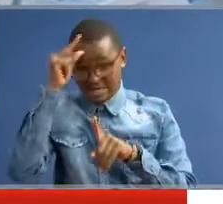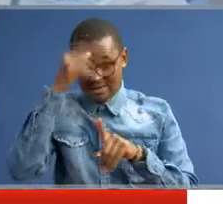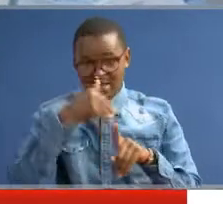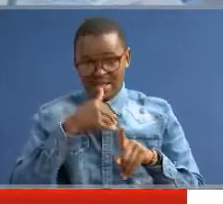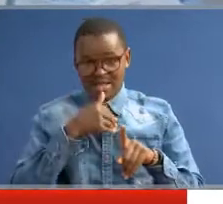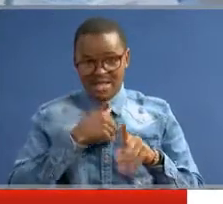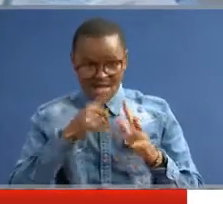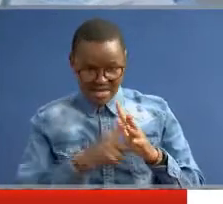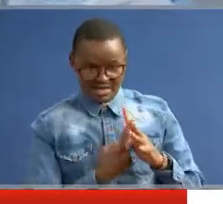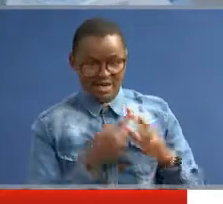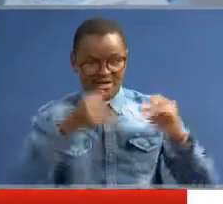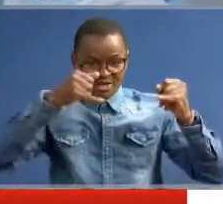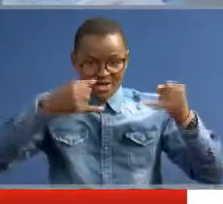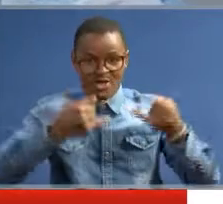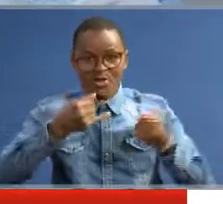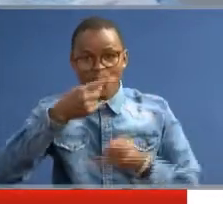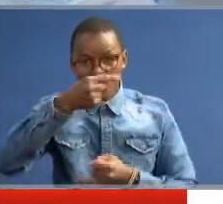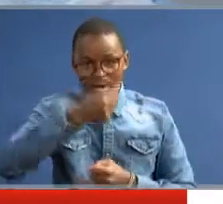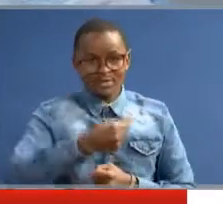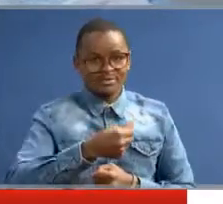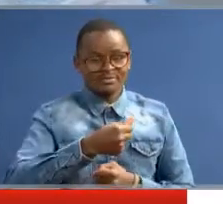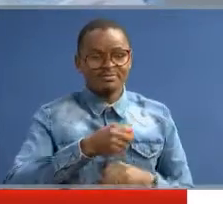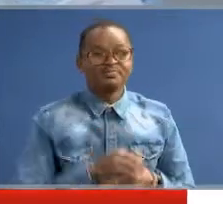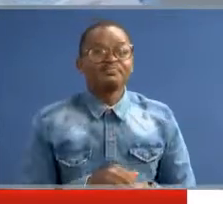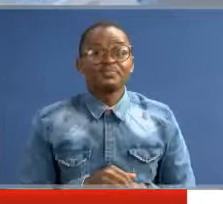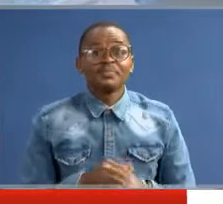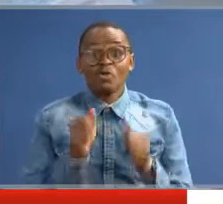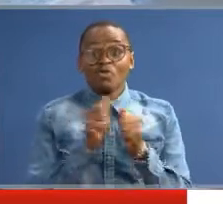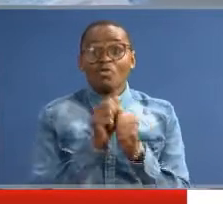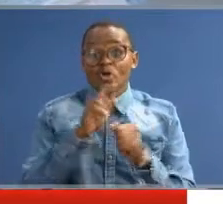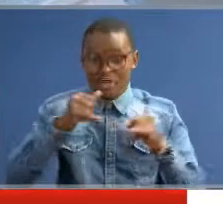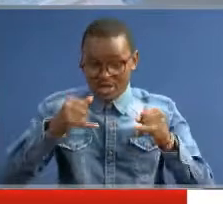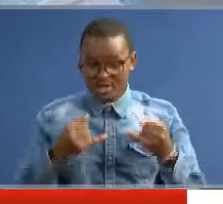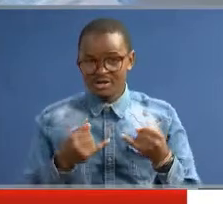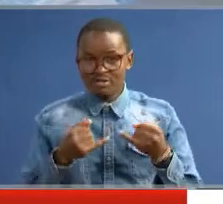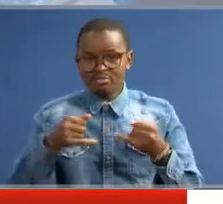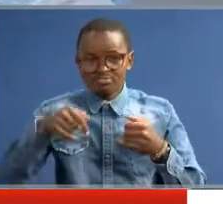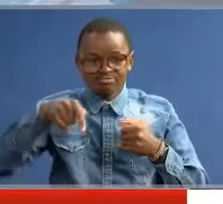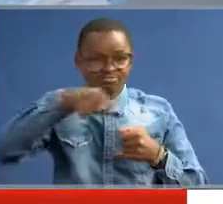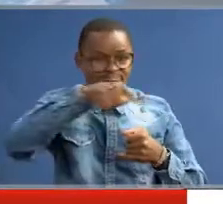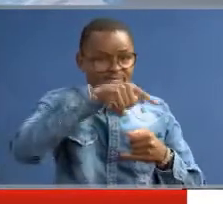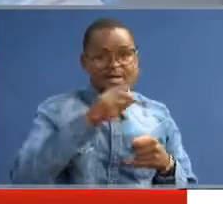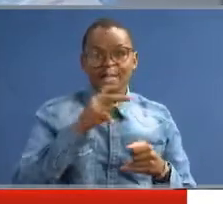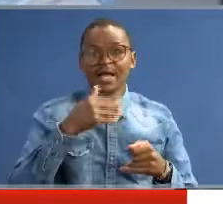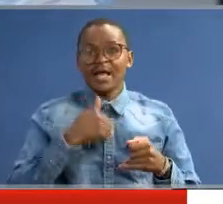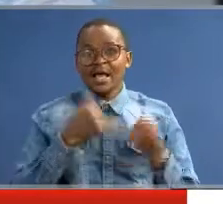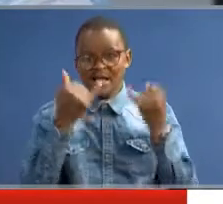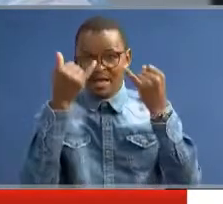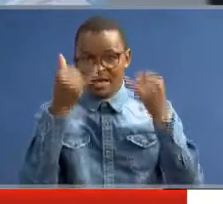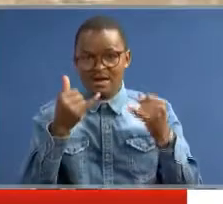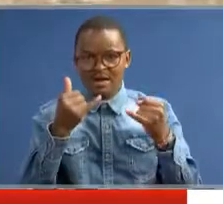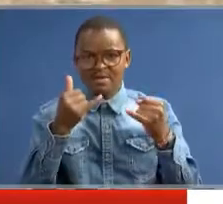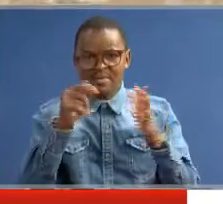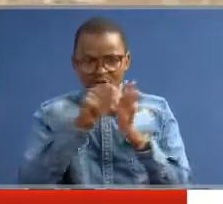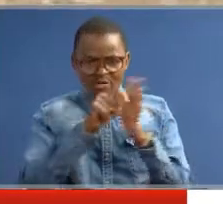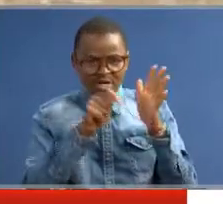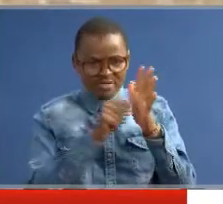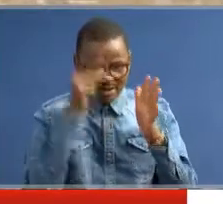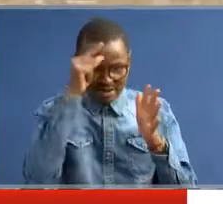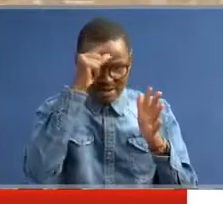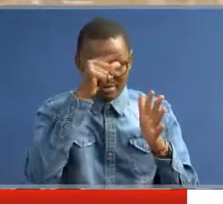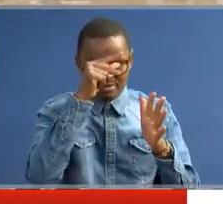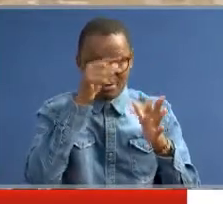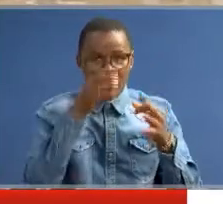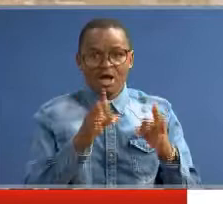now launched the new generation notes. With the new generation notes in circulation, Kenyans have now put into test the government's